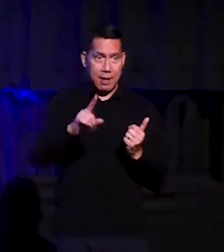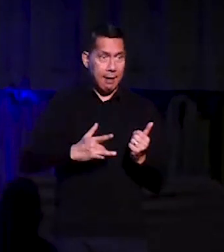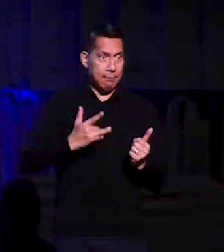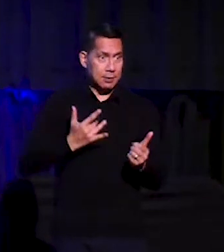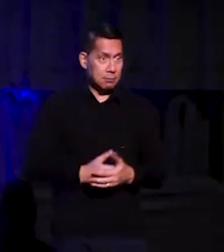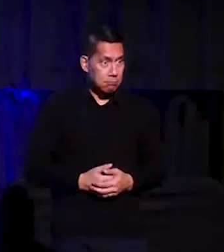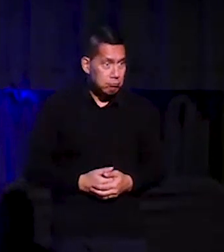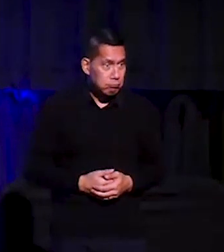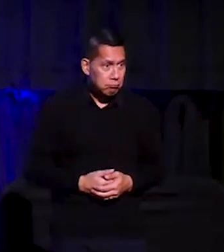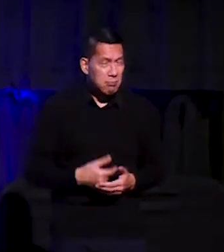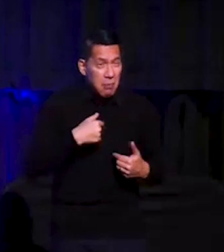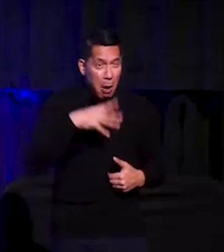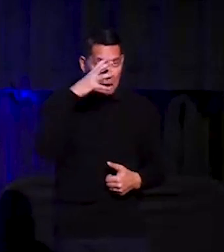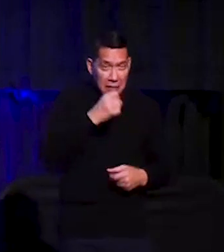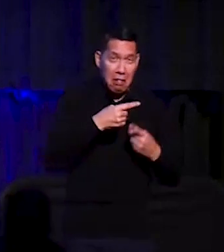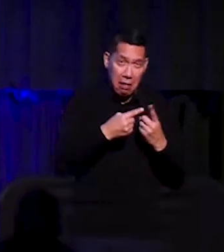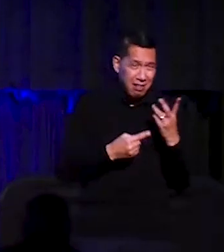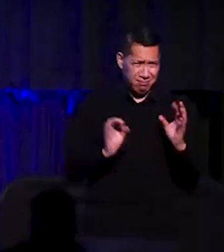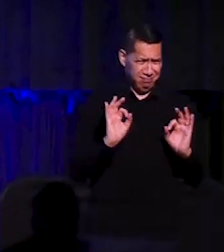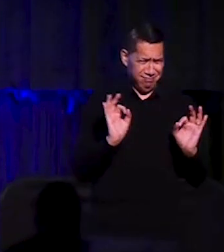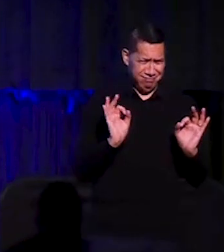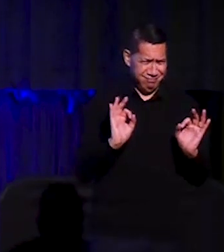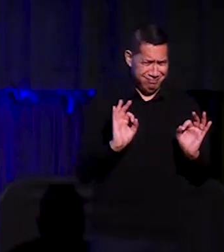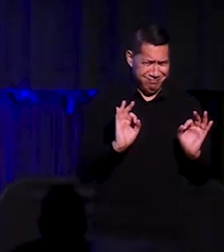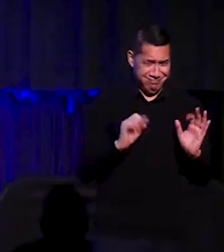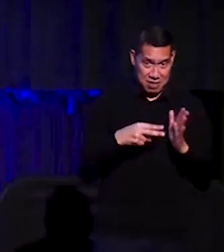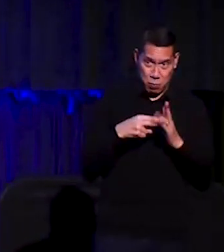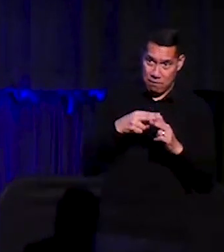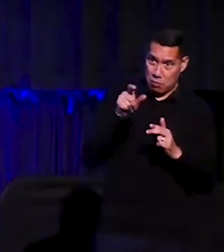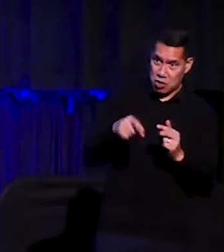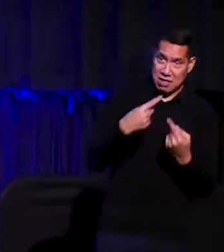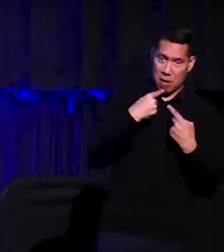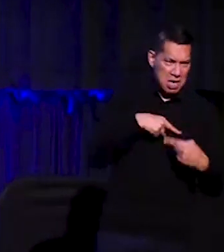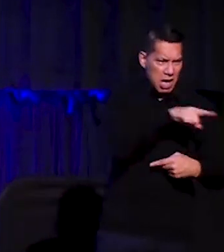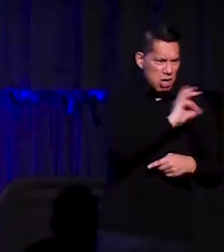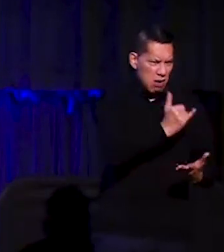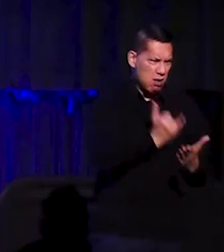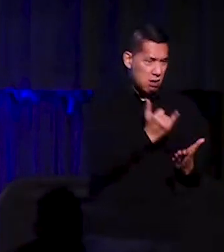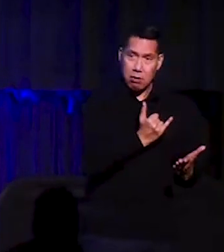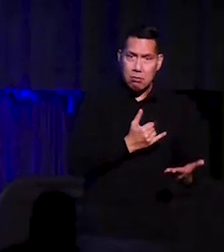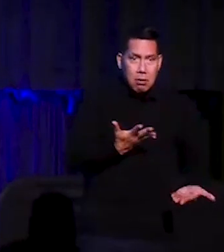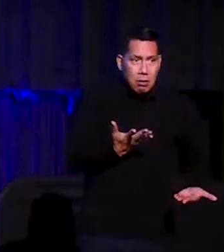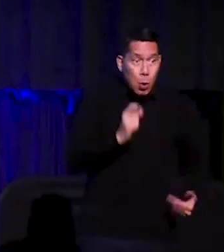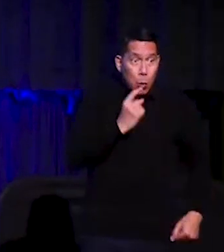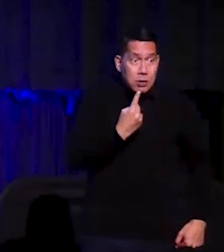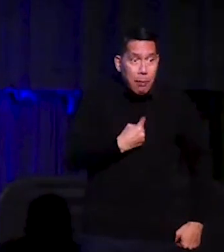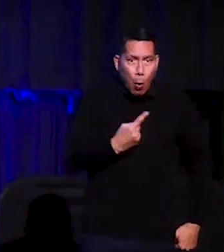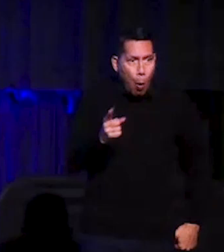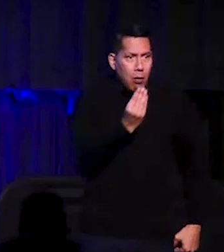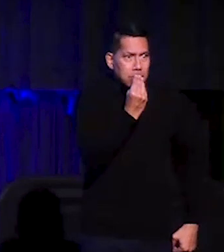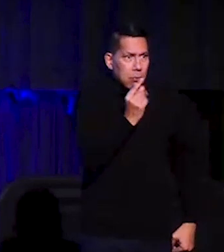not how you assume they would use. And don't wait for someone to tell you it's broken. They're not going to tell you that, like,